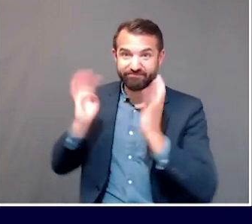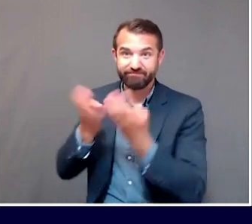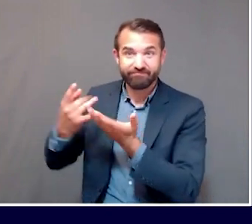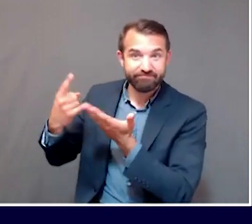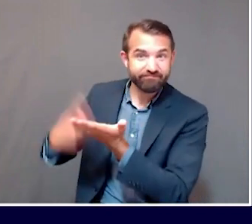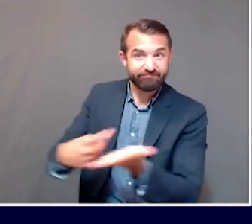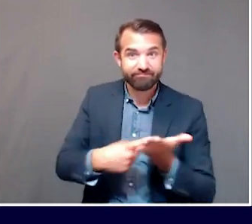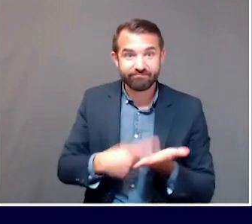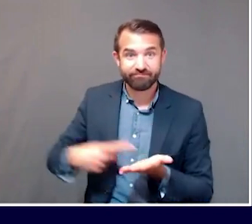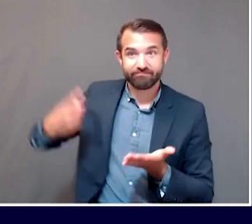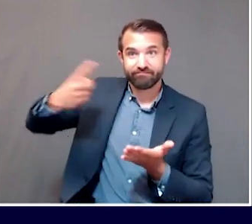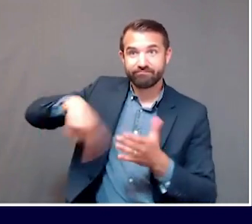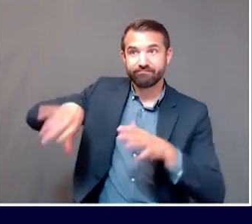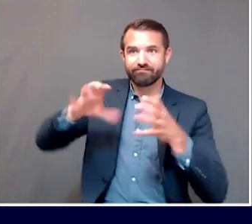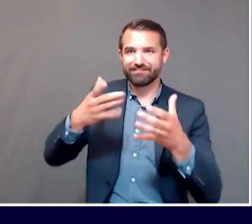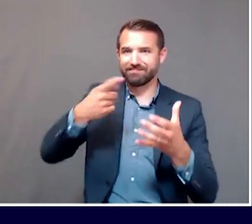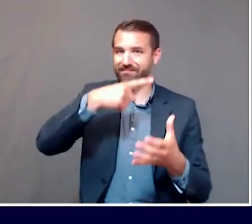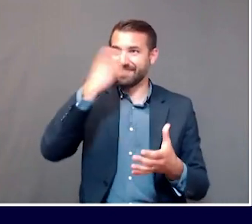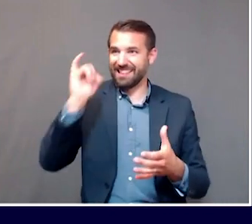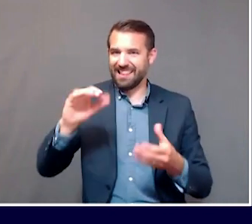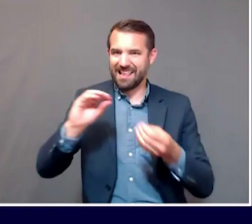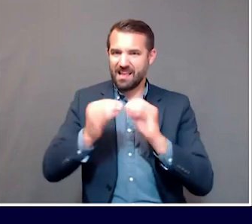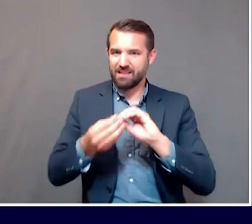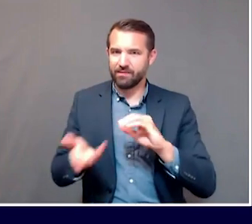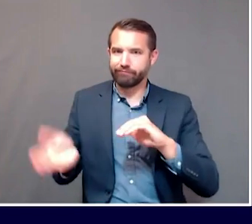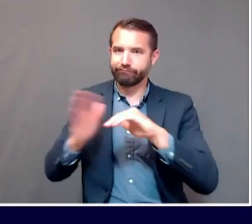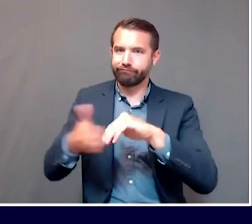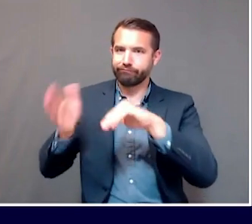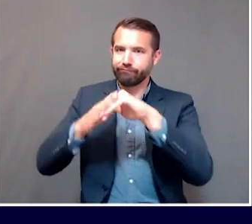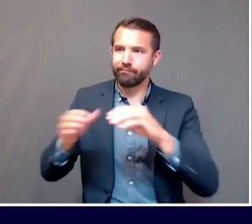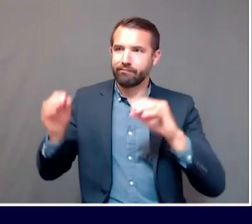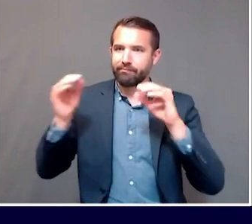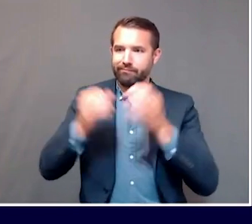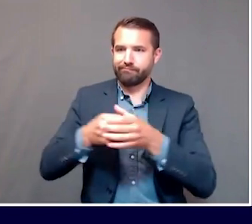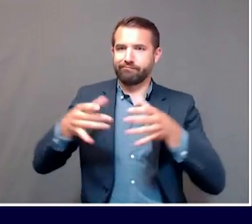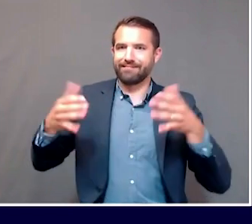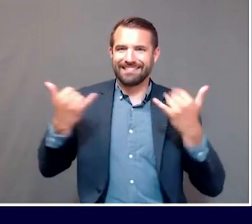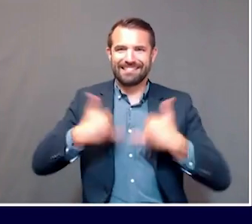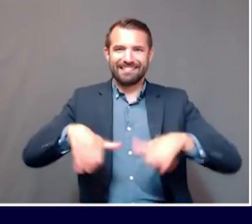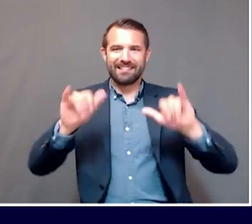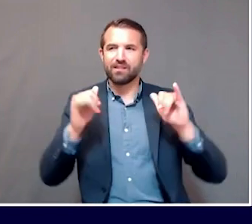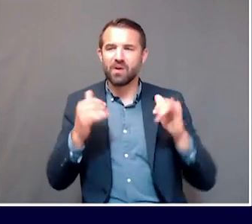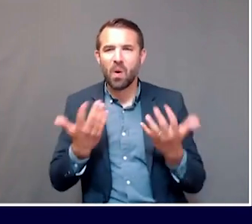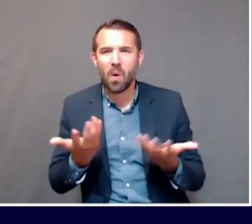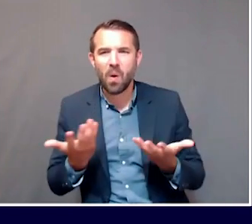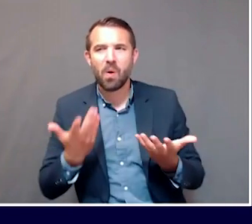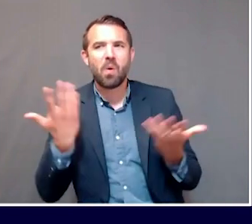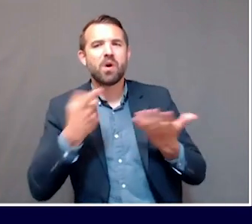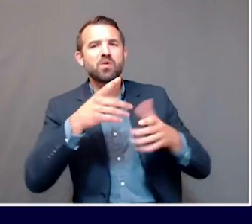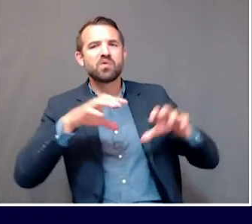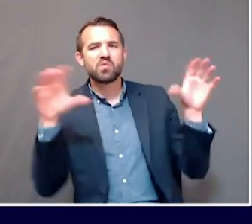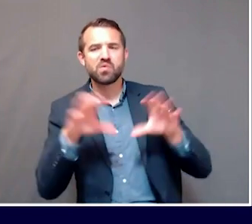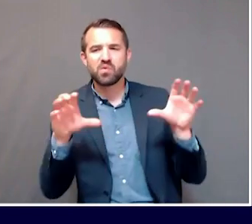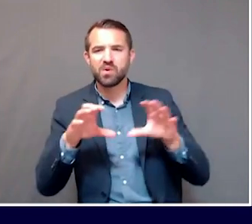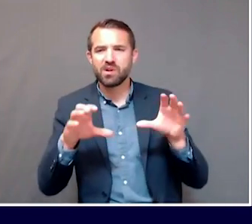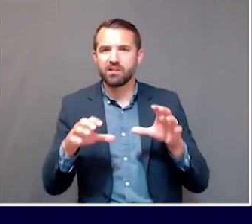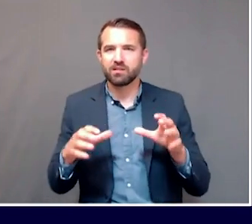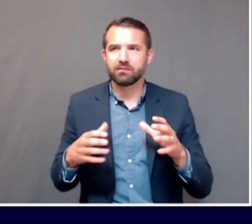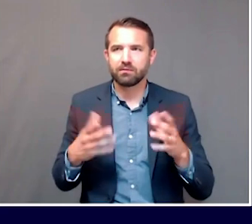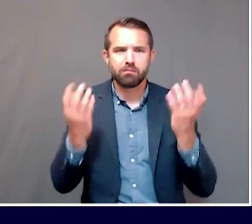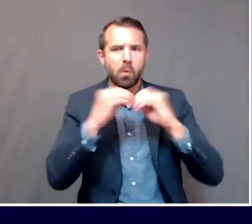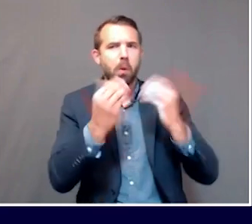number keeps growing despite our efforts. So what can we learn from that? And where do we go from here? I